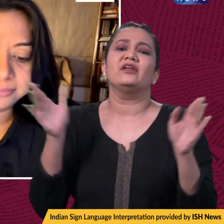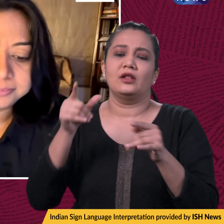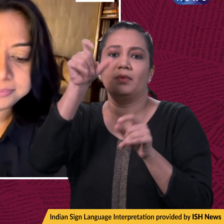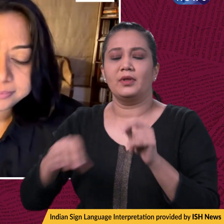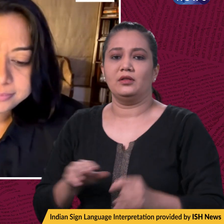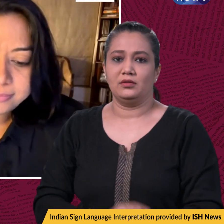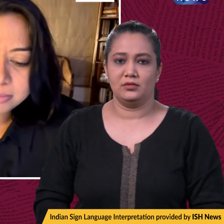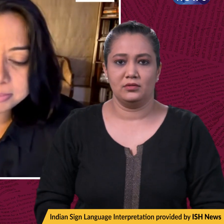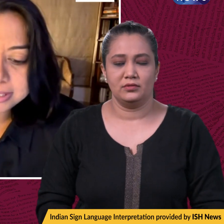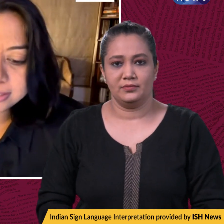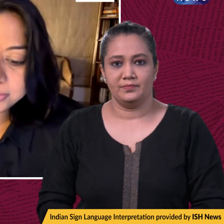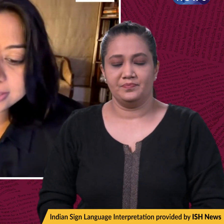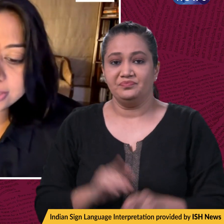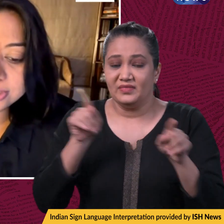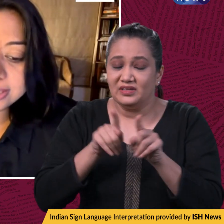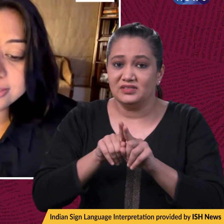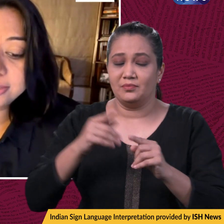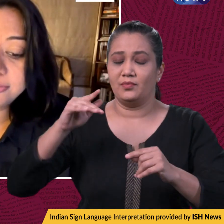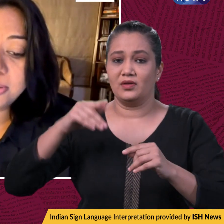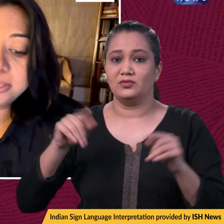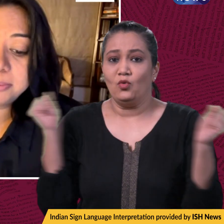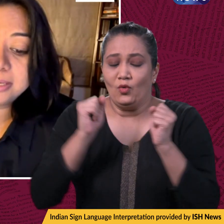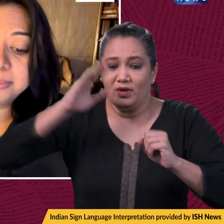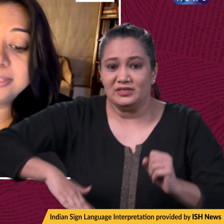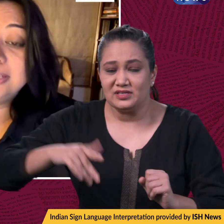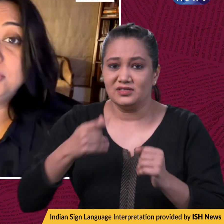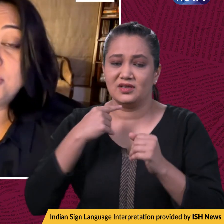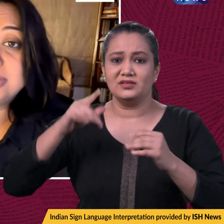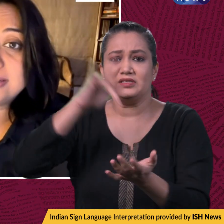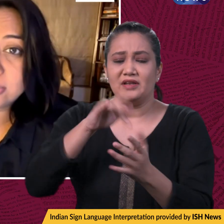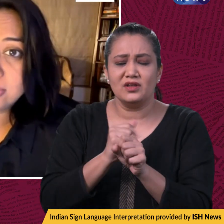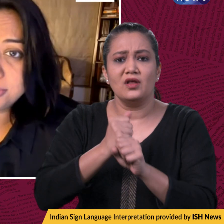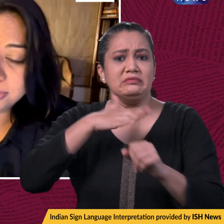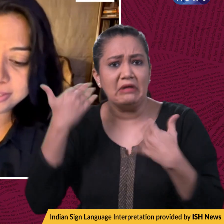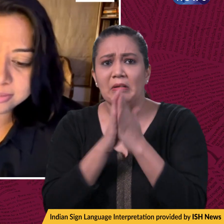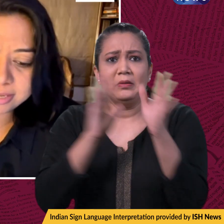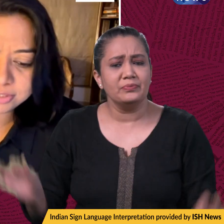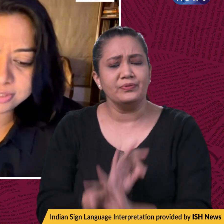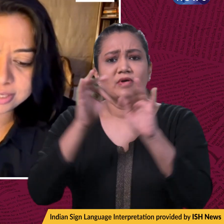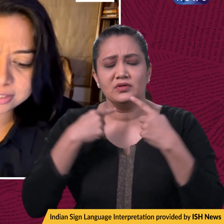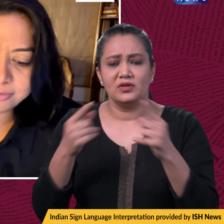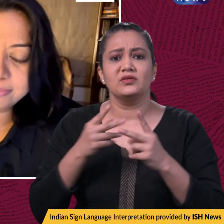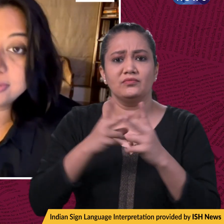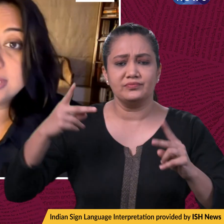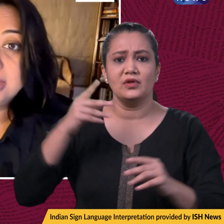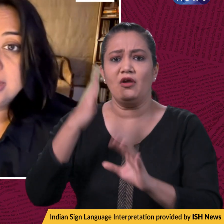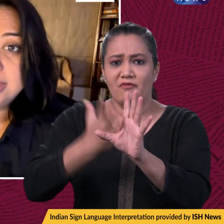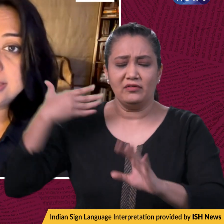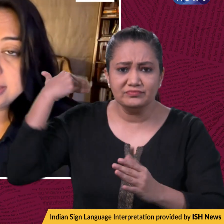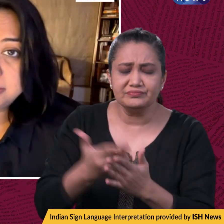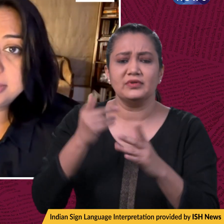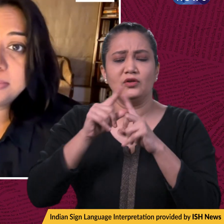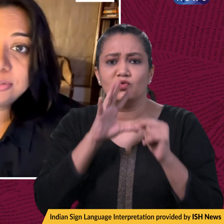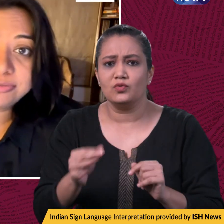category. Remember, this year in the winter session, the centre informed the parliament that there were no deaths at all due to manual scavenging in the last 5 years,